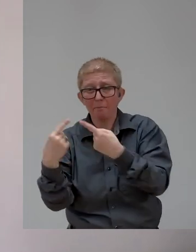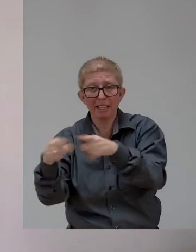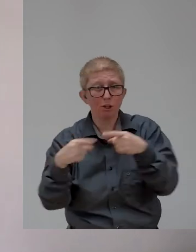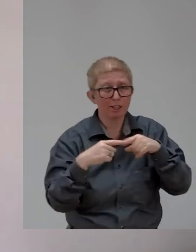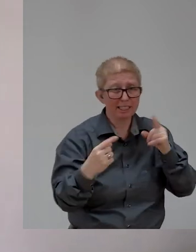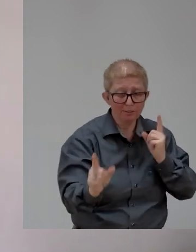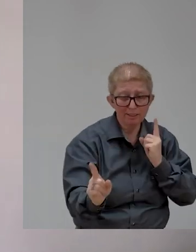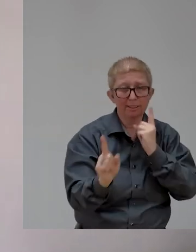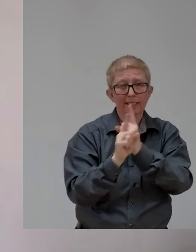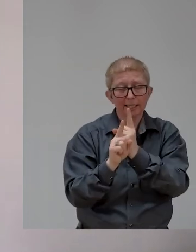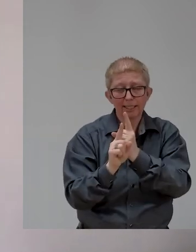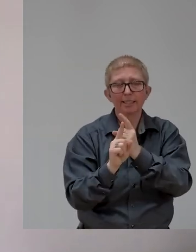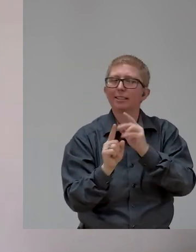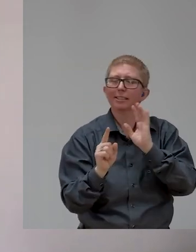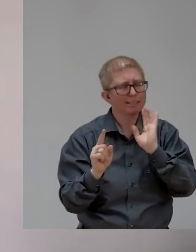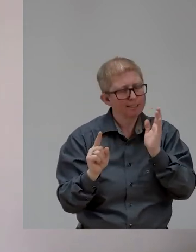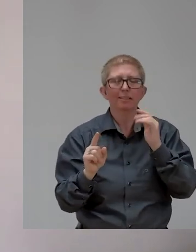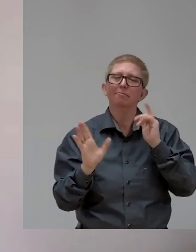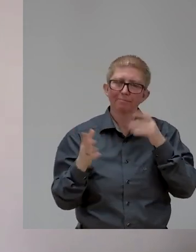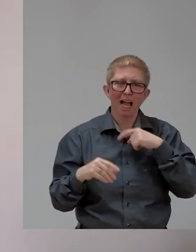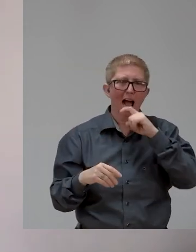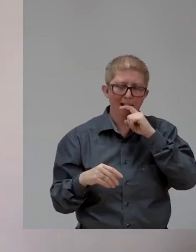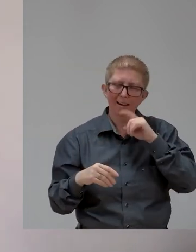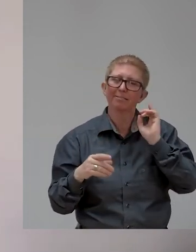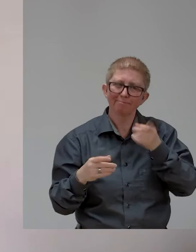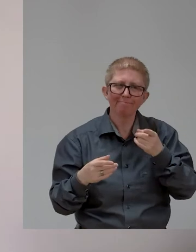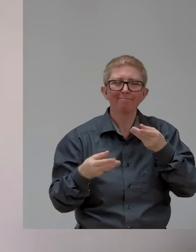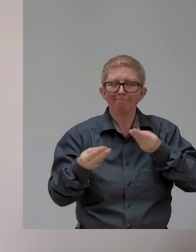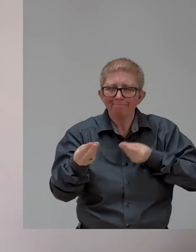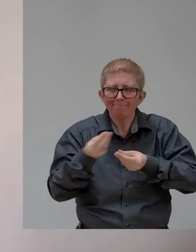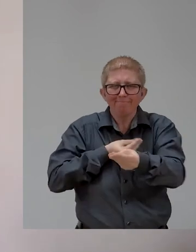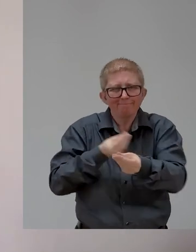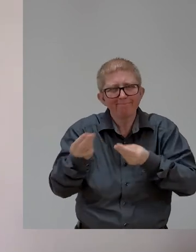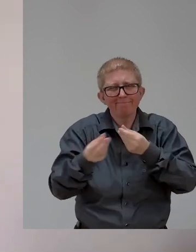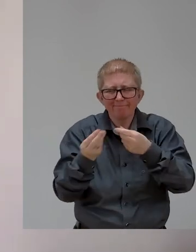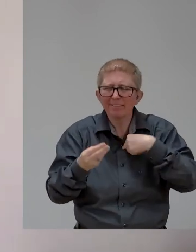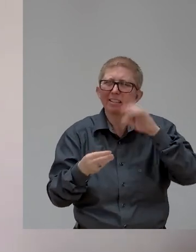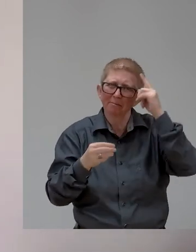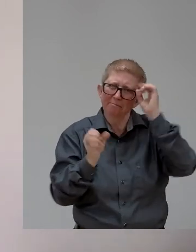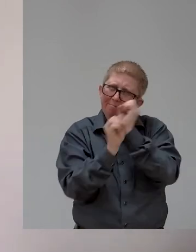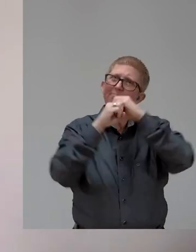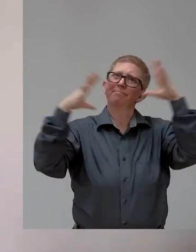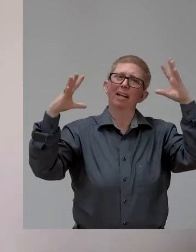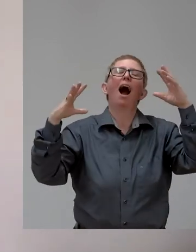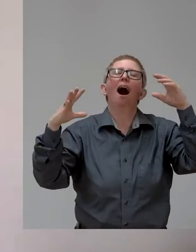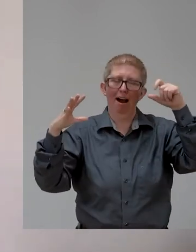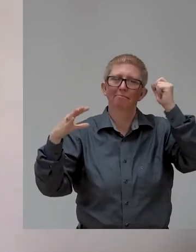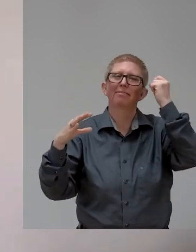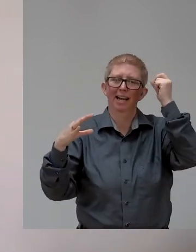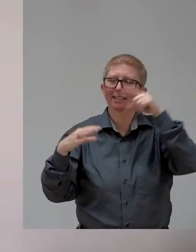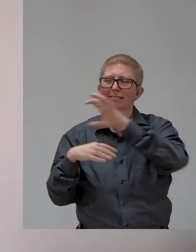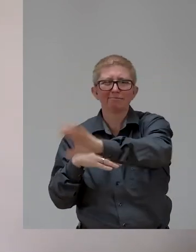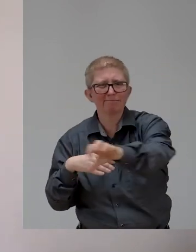always making sure that you really understand who your stakeholders are. And I think for Ethiopia, we were very